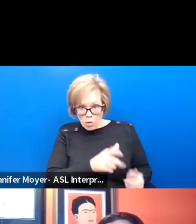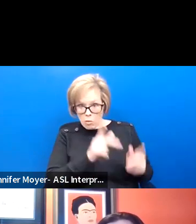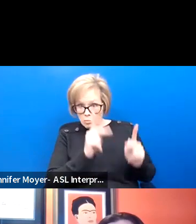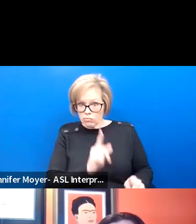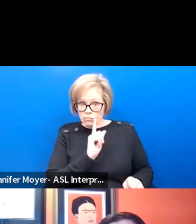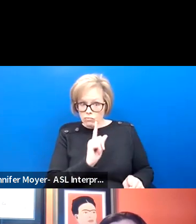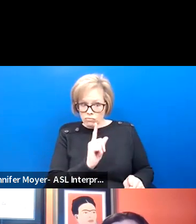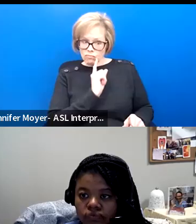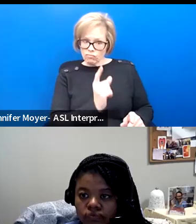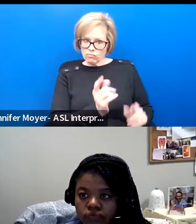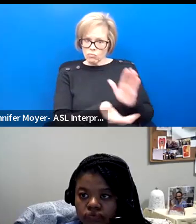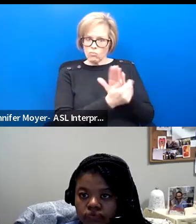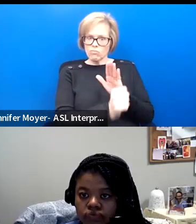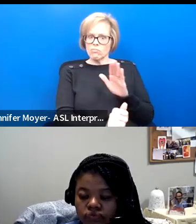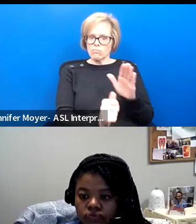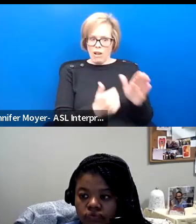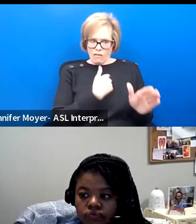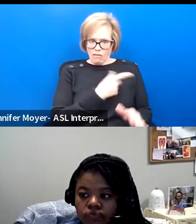the appropriate skills.